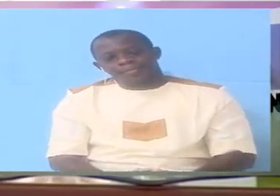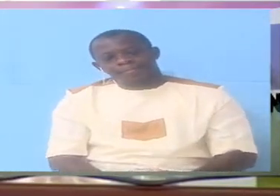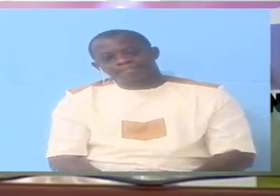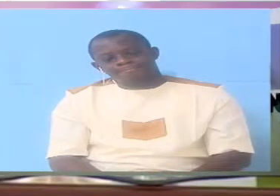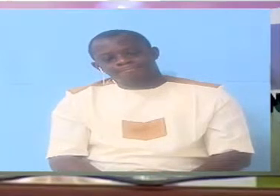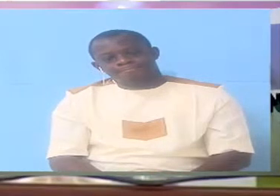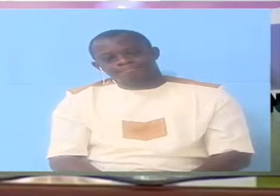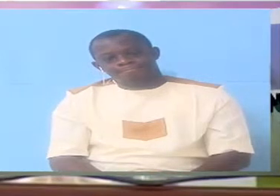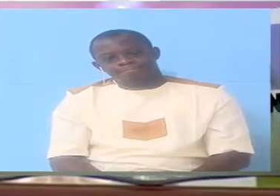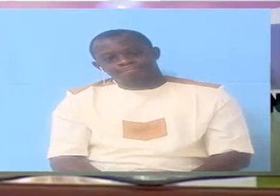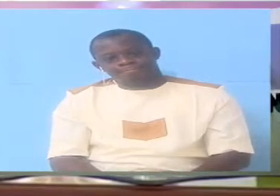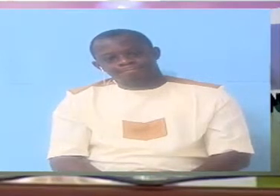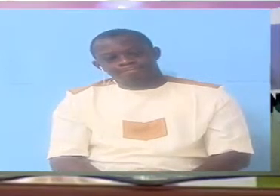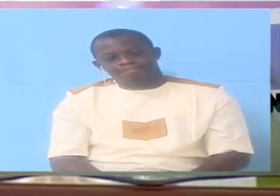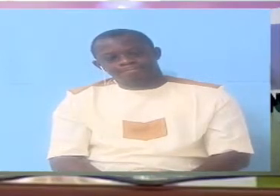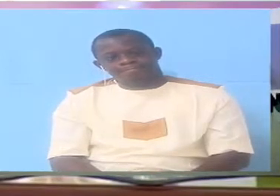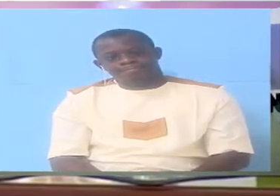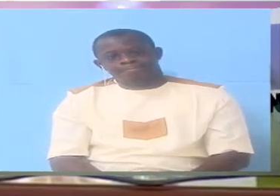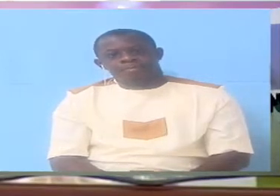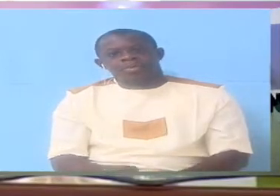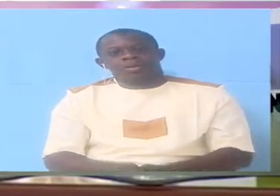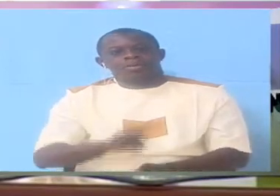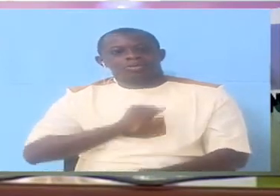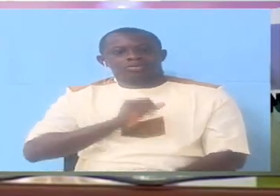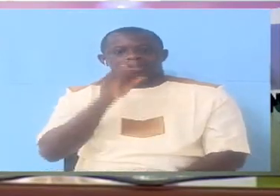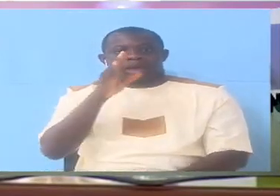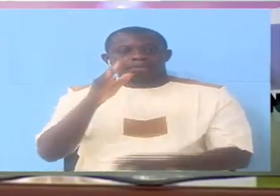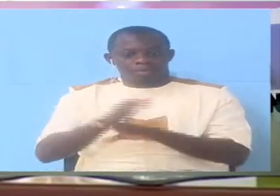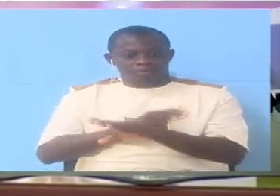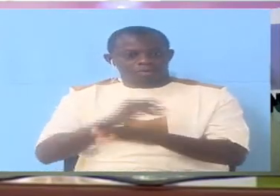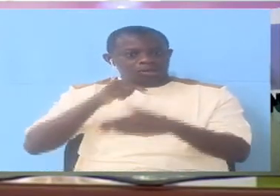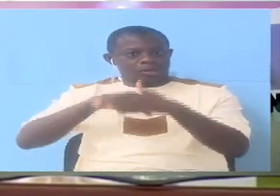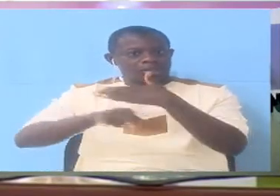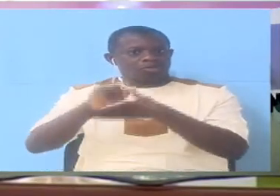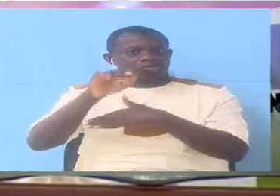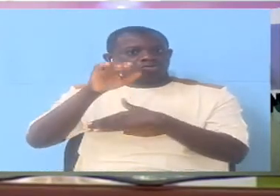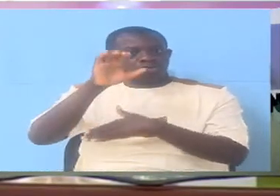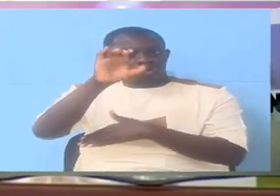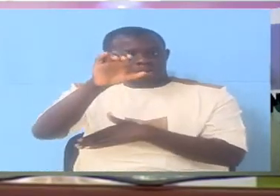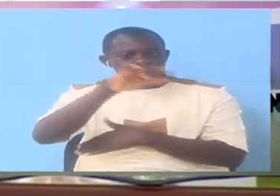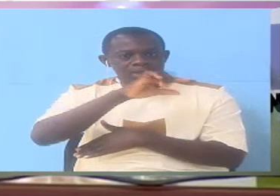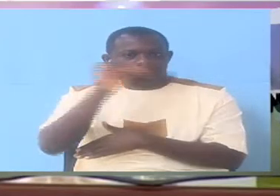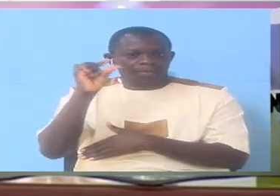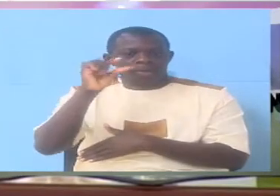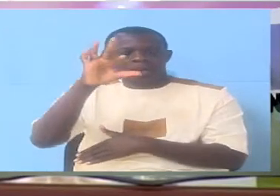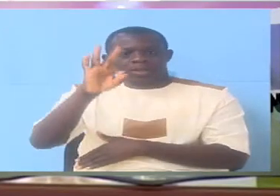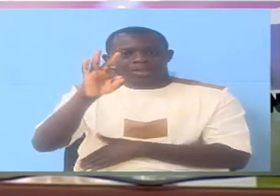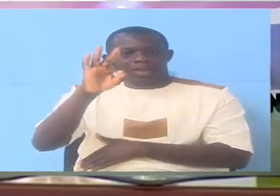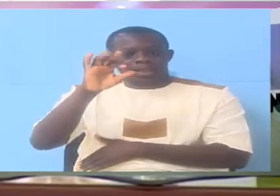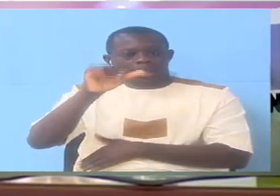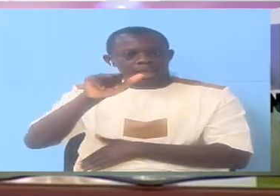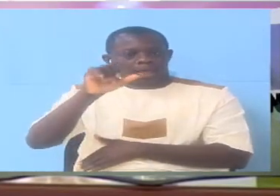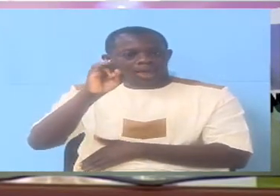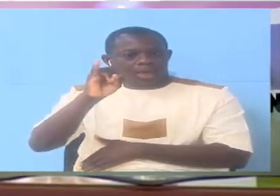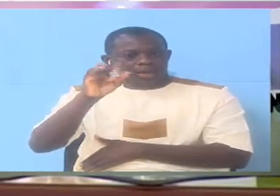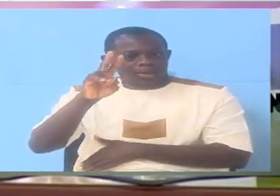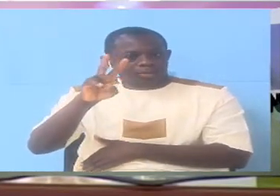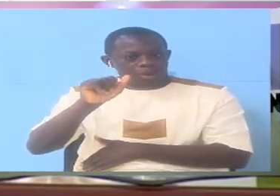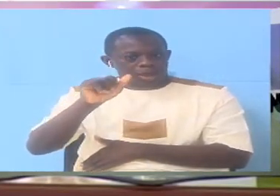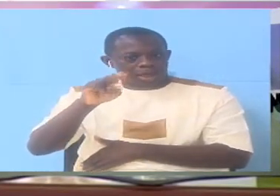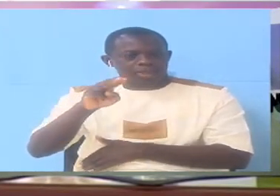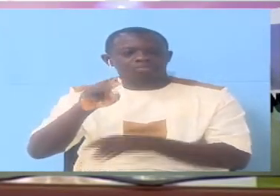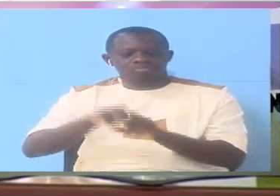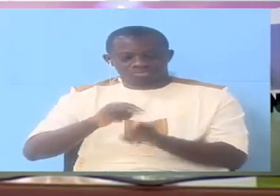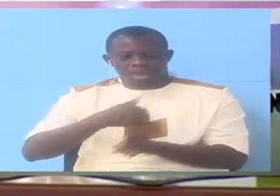la demoon defi lan la umba. He said while in Taiwan, mu ne nag ba mu nekkee ca réewi Taiwan. I